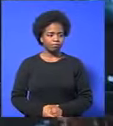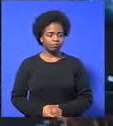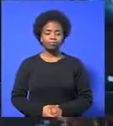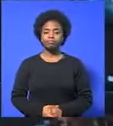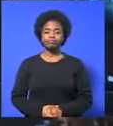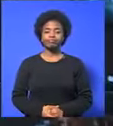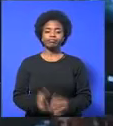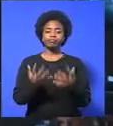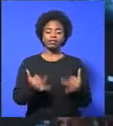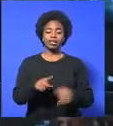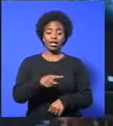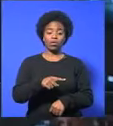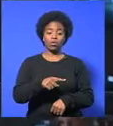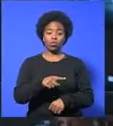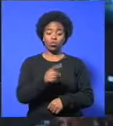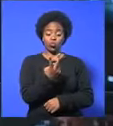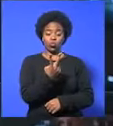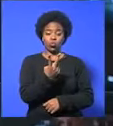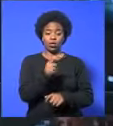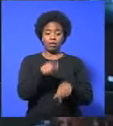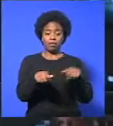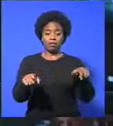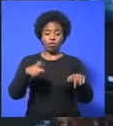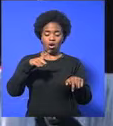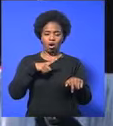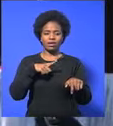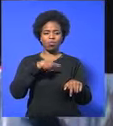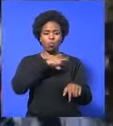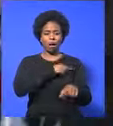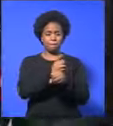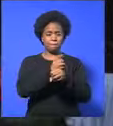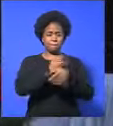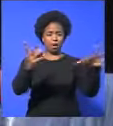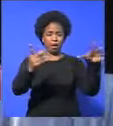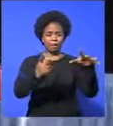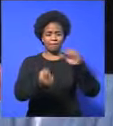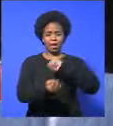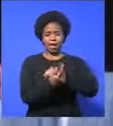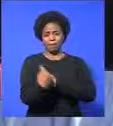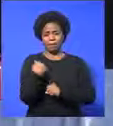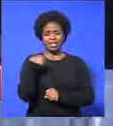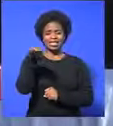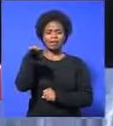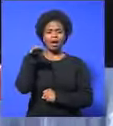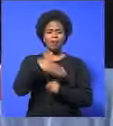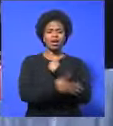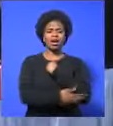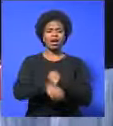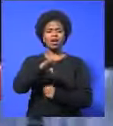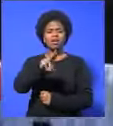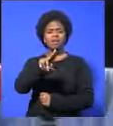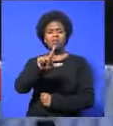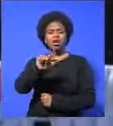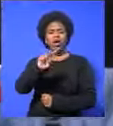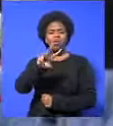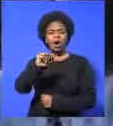Still ahead on eNews, 2 people have succumbed to their injuries sustained during Saturday's blast at a ZANU-PF rally in